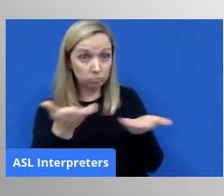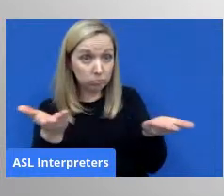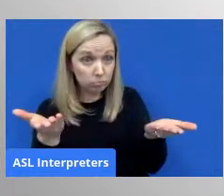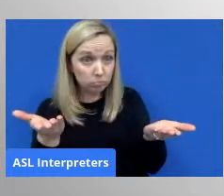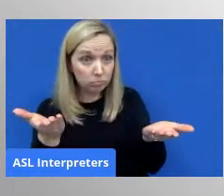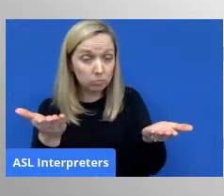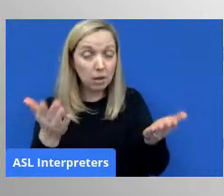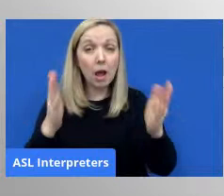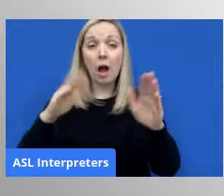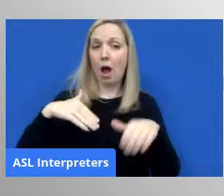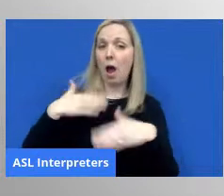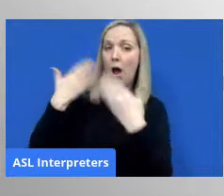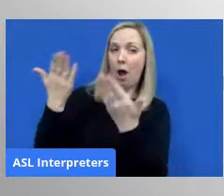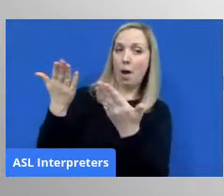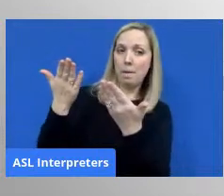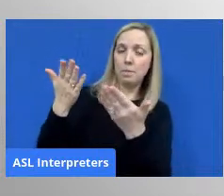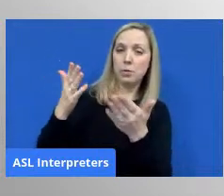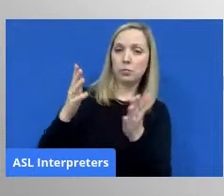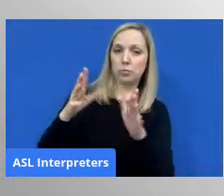I move to adopt the agenda.